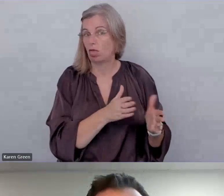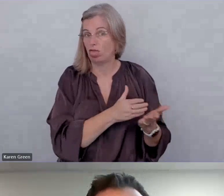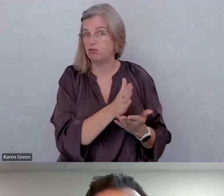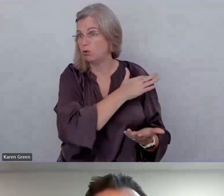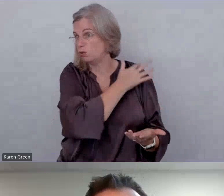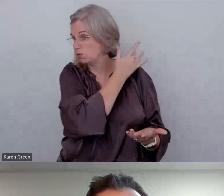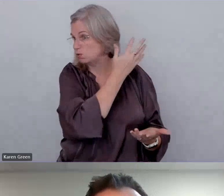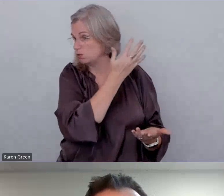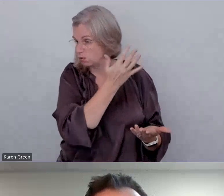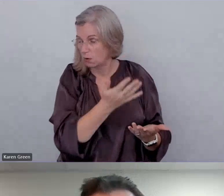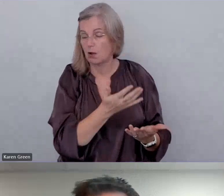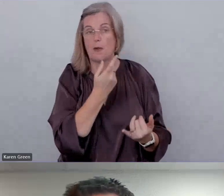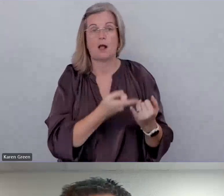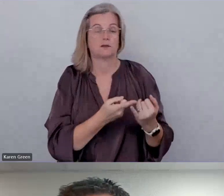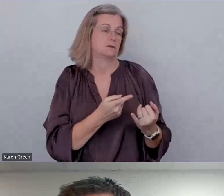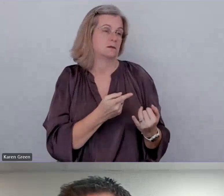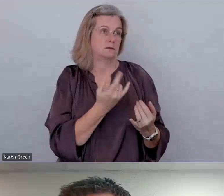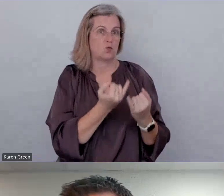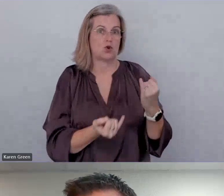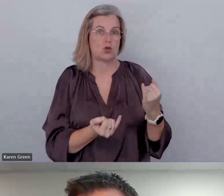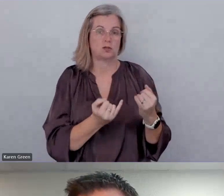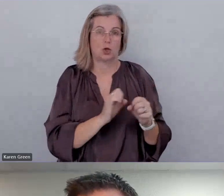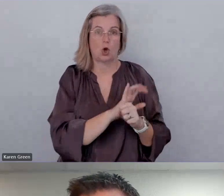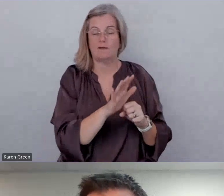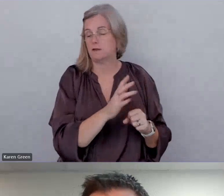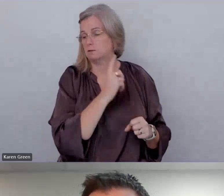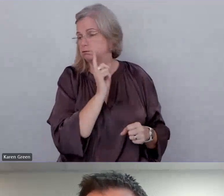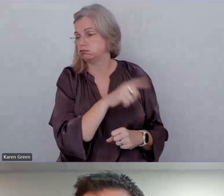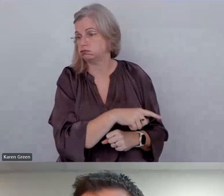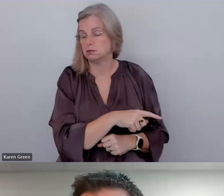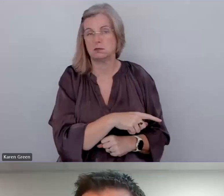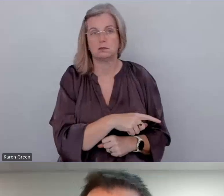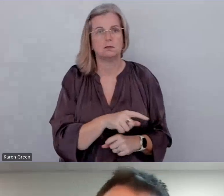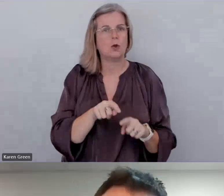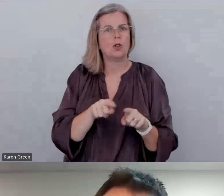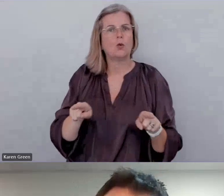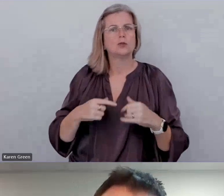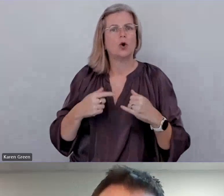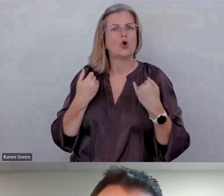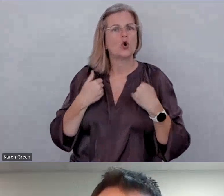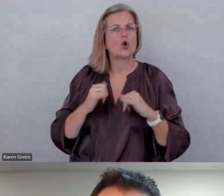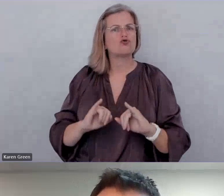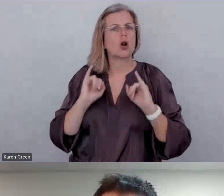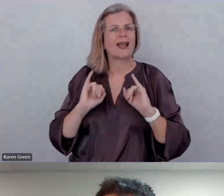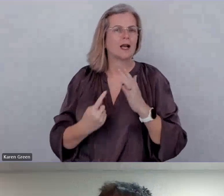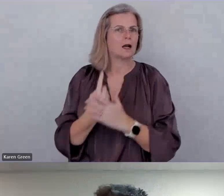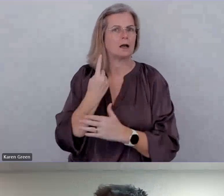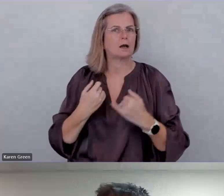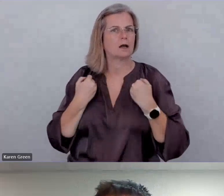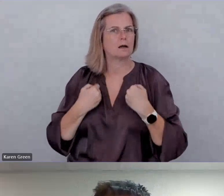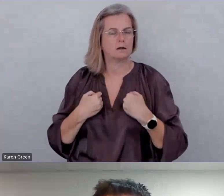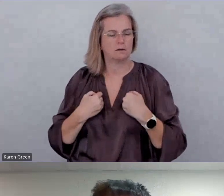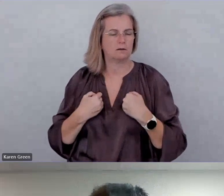of this pandemic. Also, people with chronic health conditions, I think, are very much overlooked, and they do comprise many of these